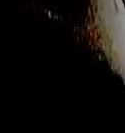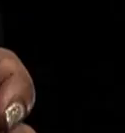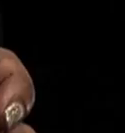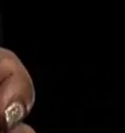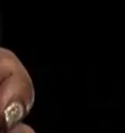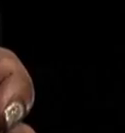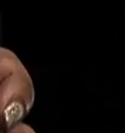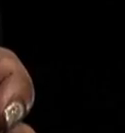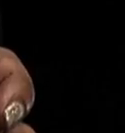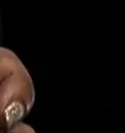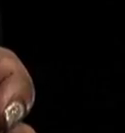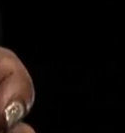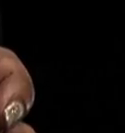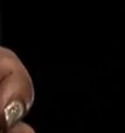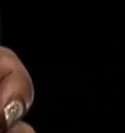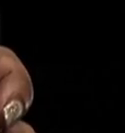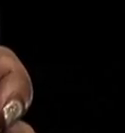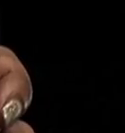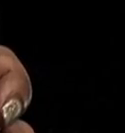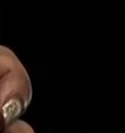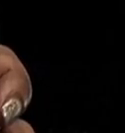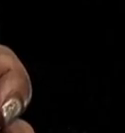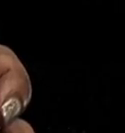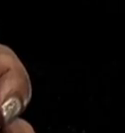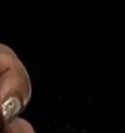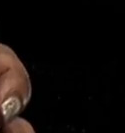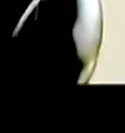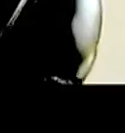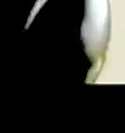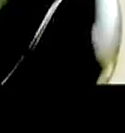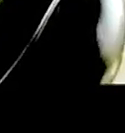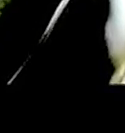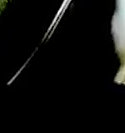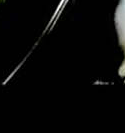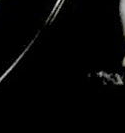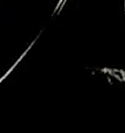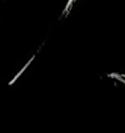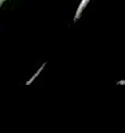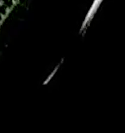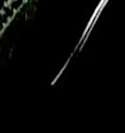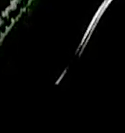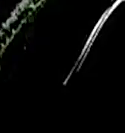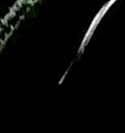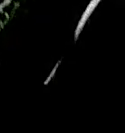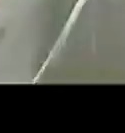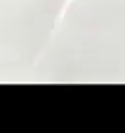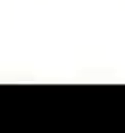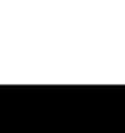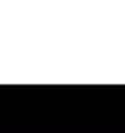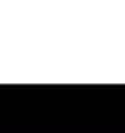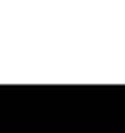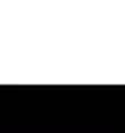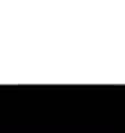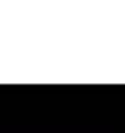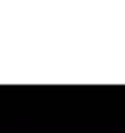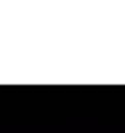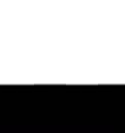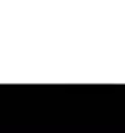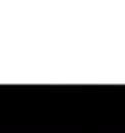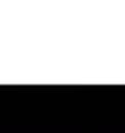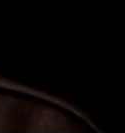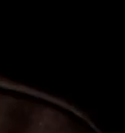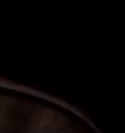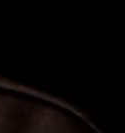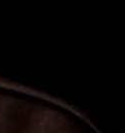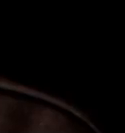close to me, dear, we touch too much. And the thrill when we meet is